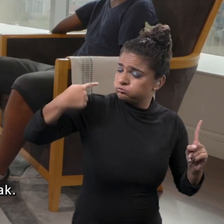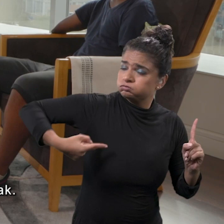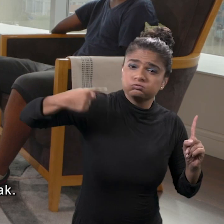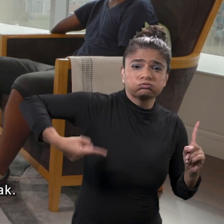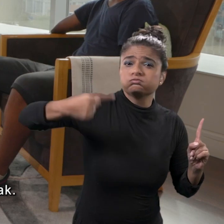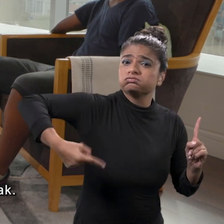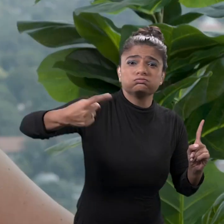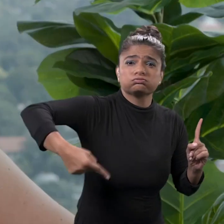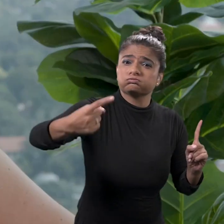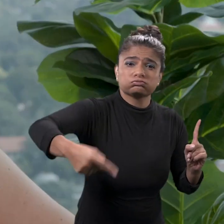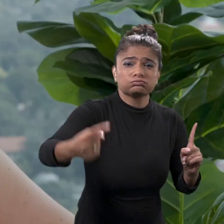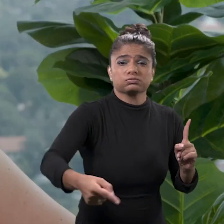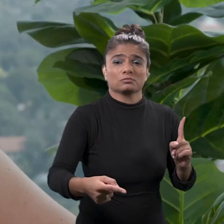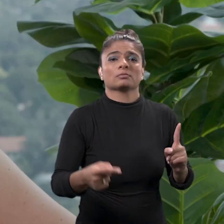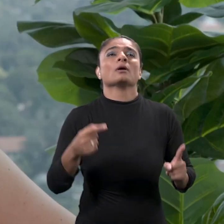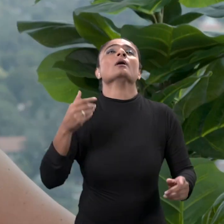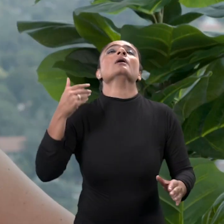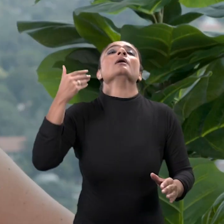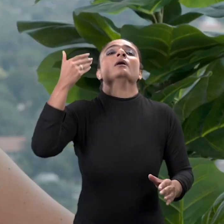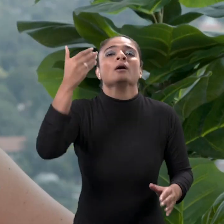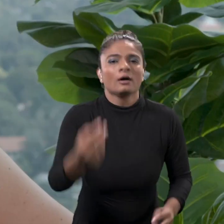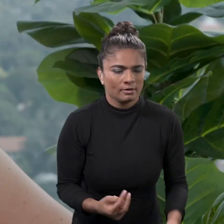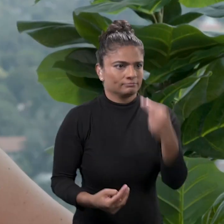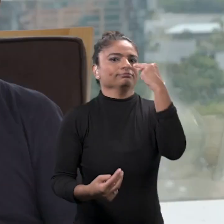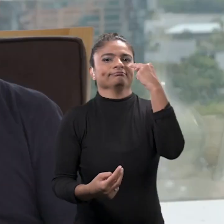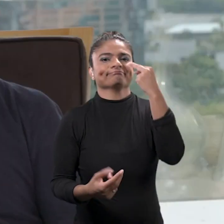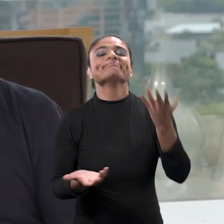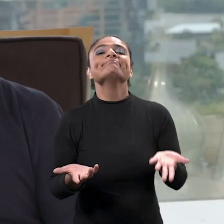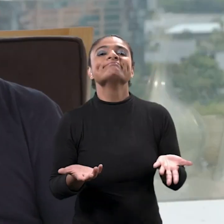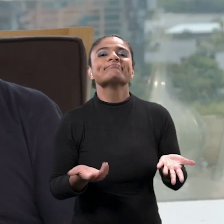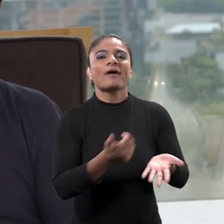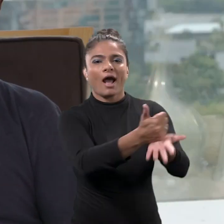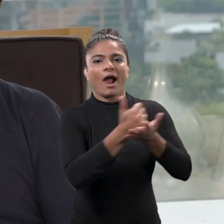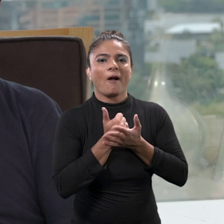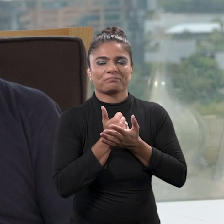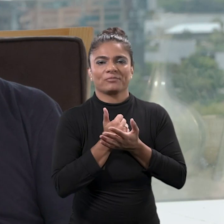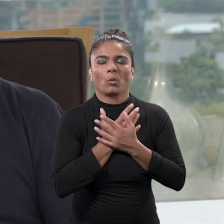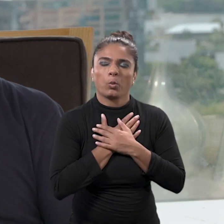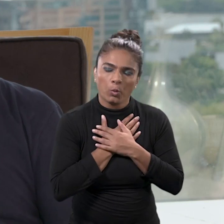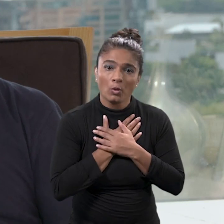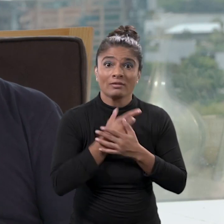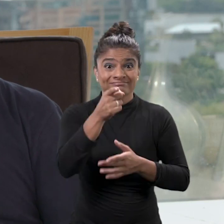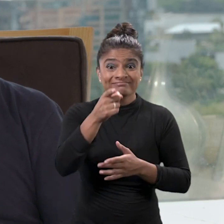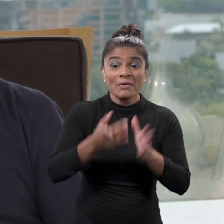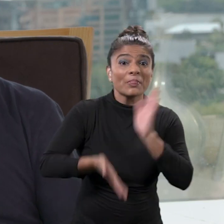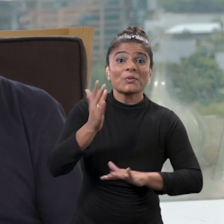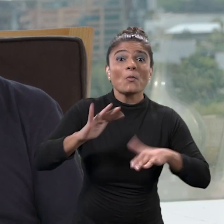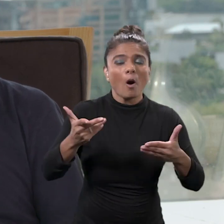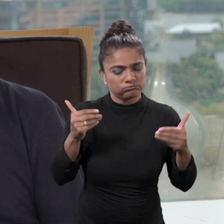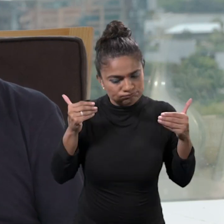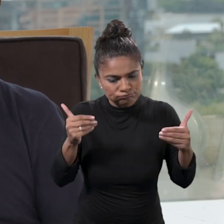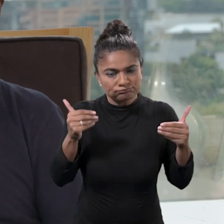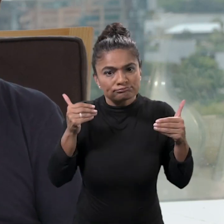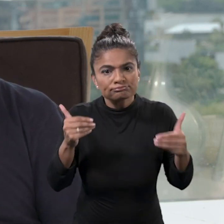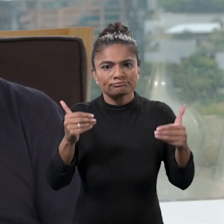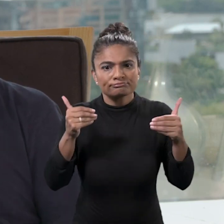so to speak. But eventually someone, answered. I think it's the perseverance. You just can't give up. I think